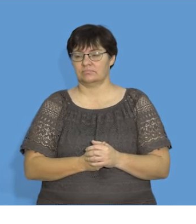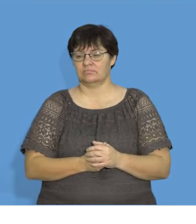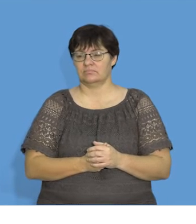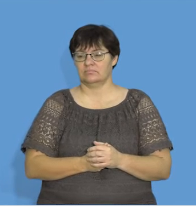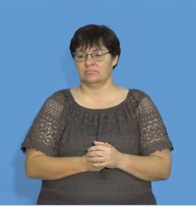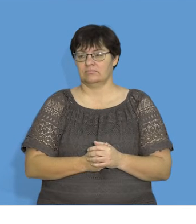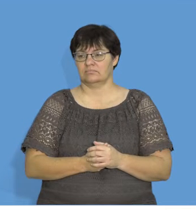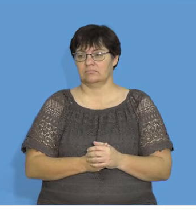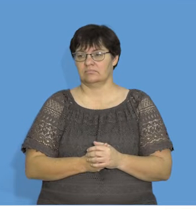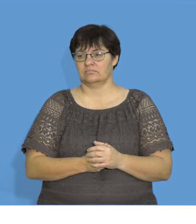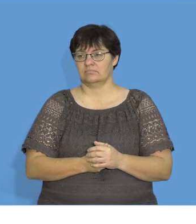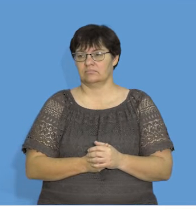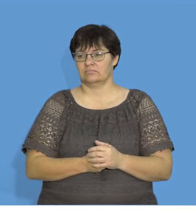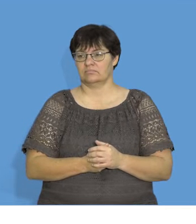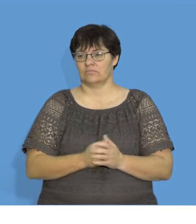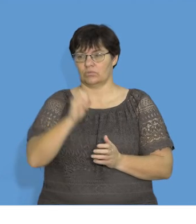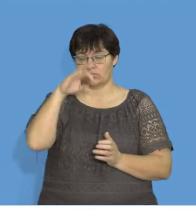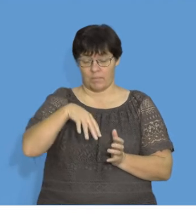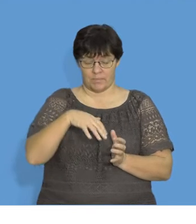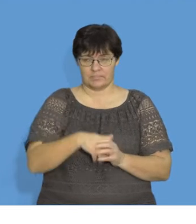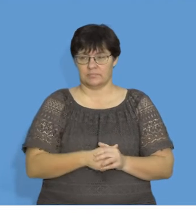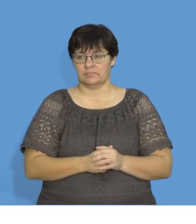rid of that. So now we're going to drop it.